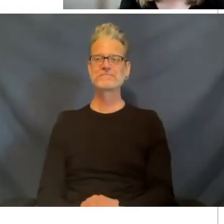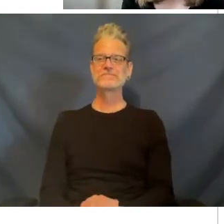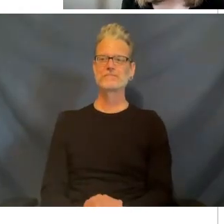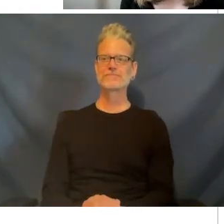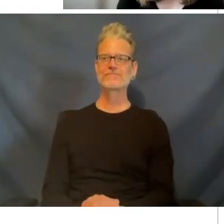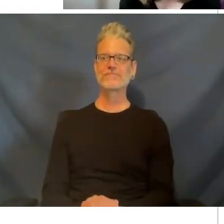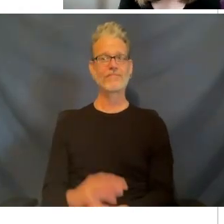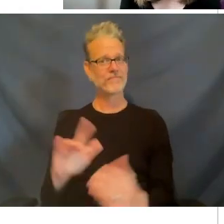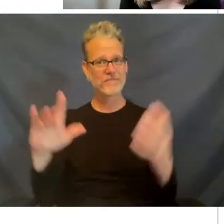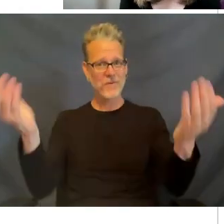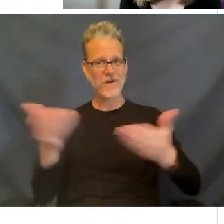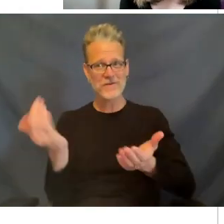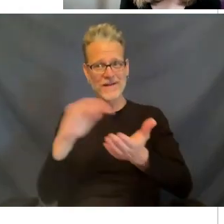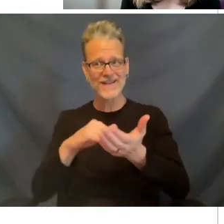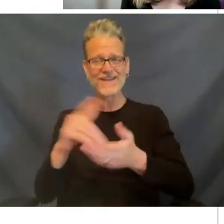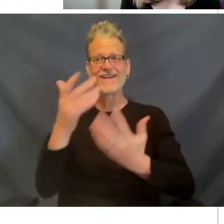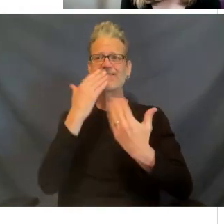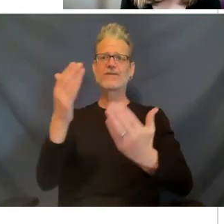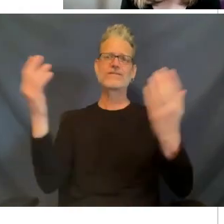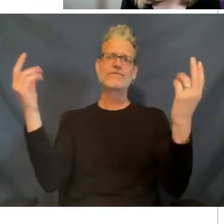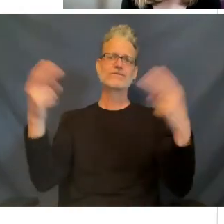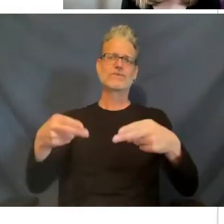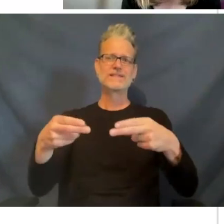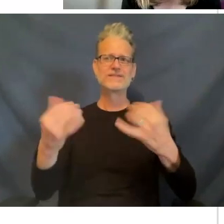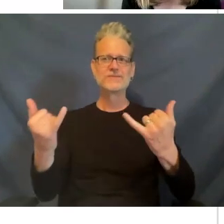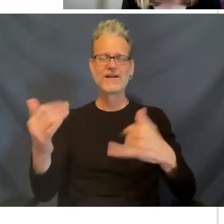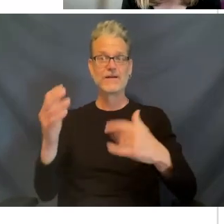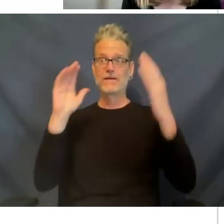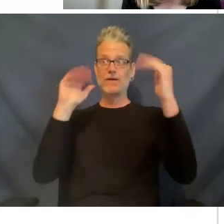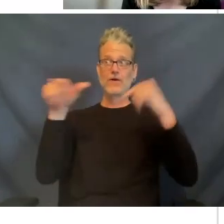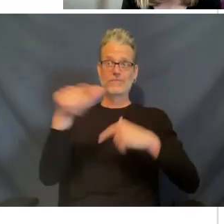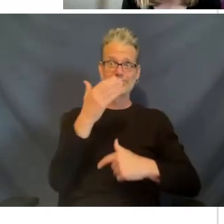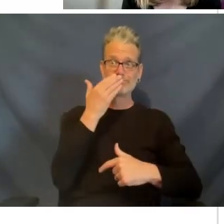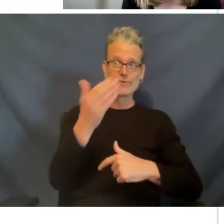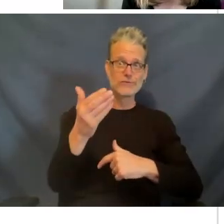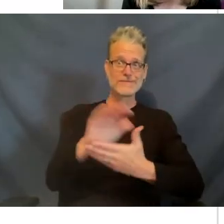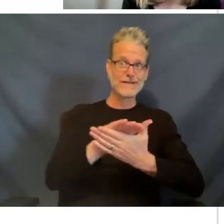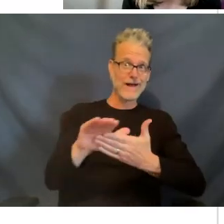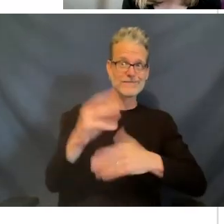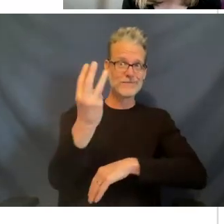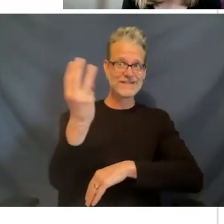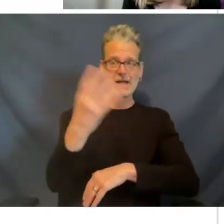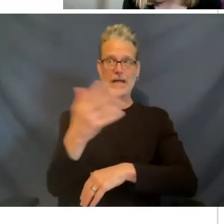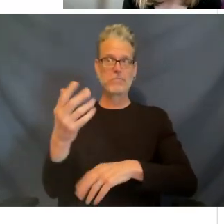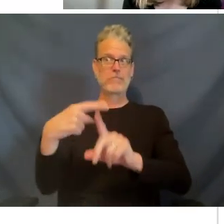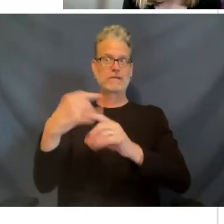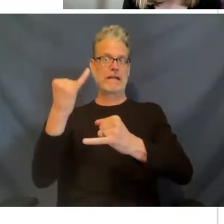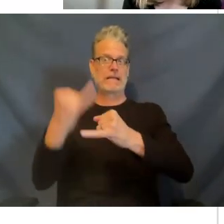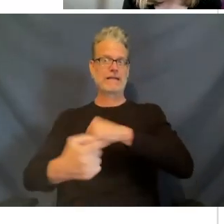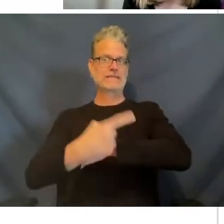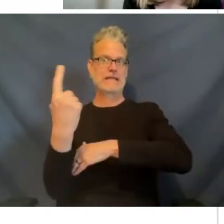Well, welcome everyone. Thanks so much for coming. Hope you all are having a good Wednesday and a good last day of